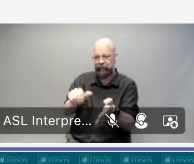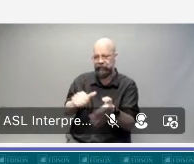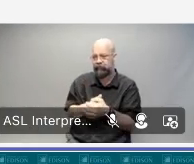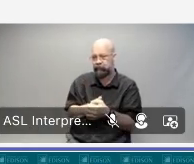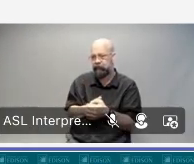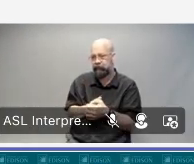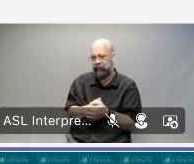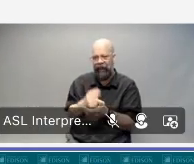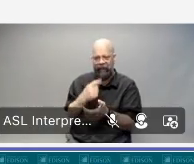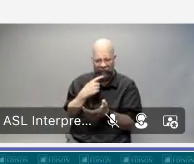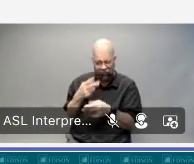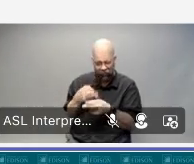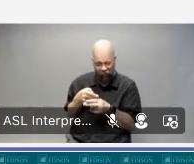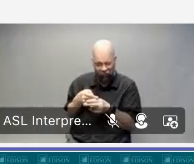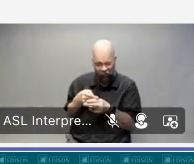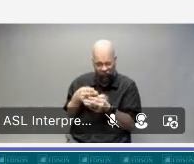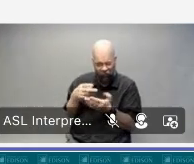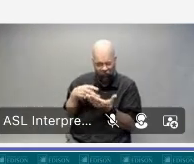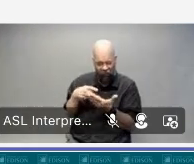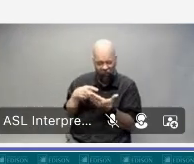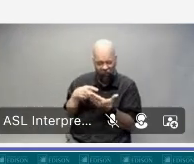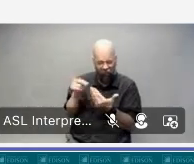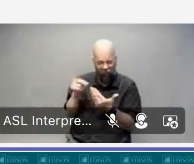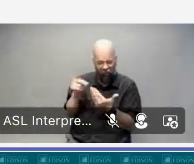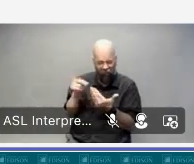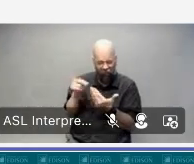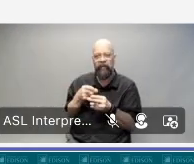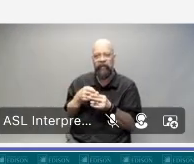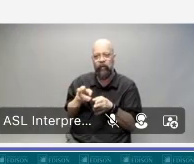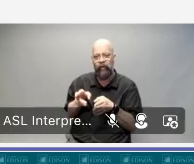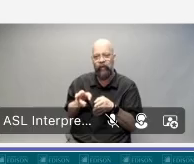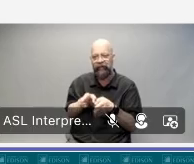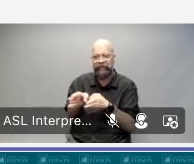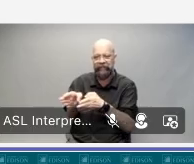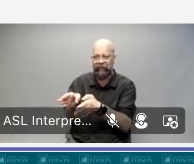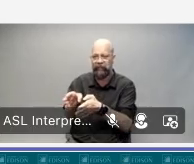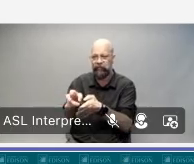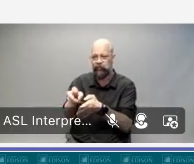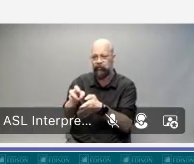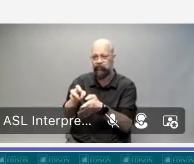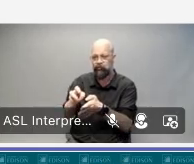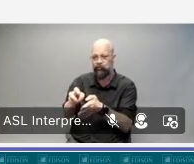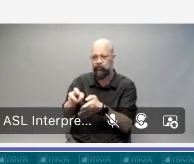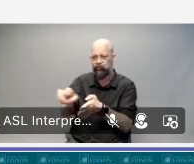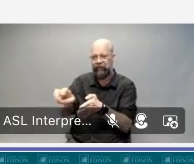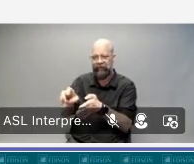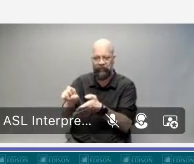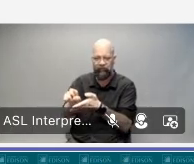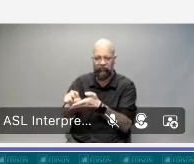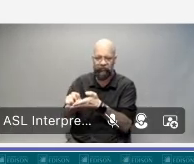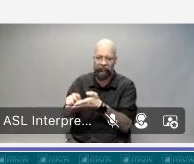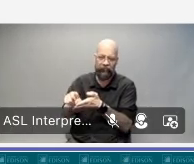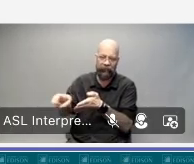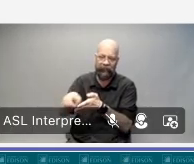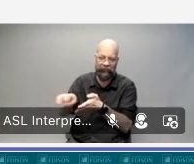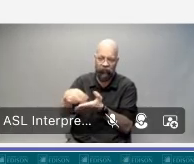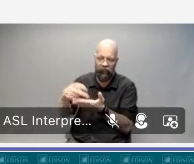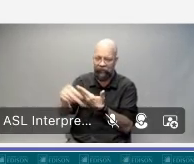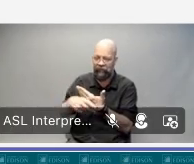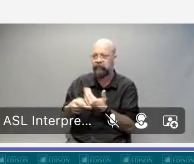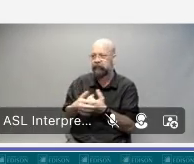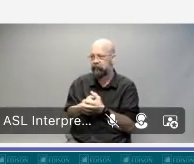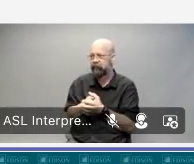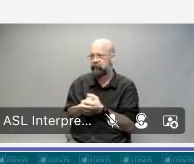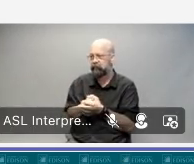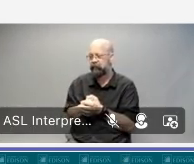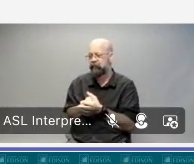project called the Riverside Transmission Reliability Project that Southern California Edison is currently constructing out there. It's